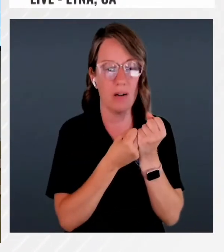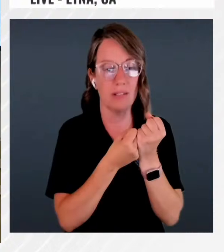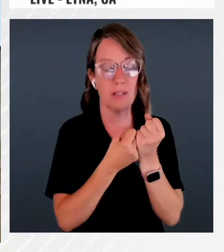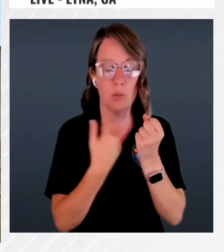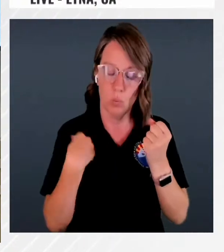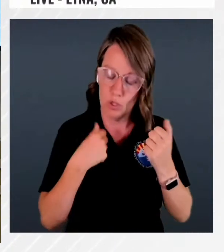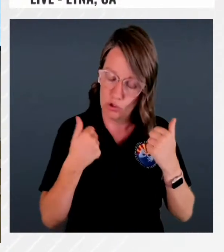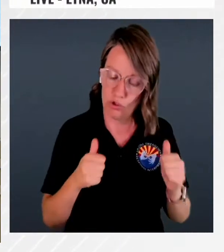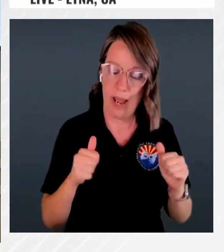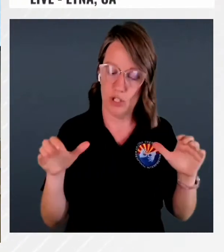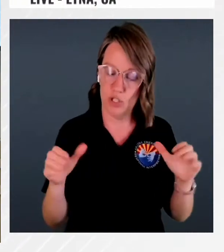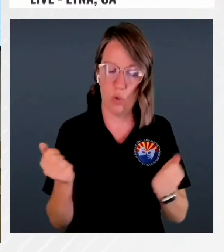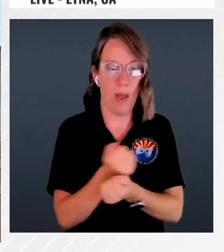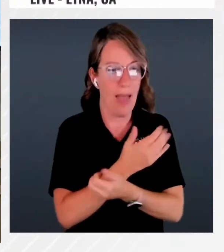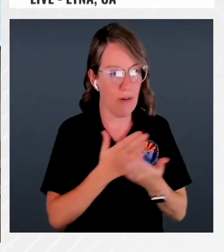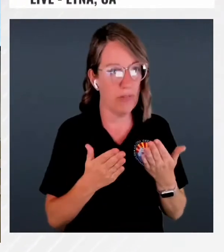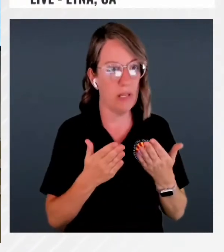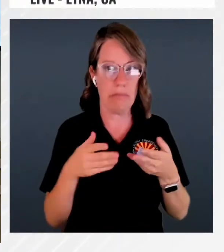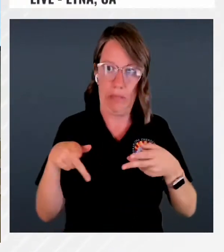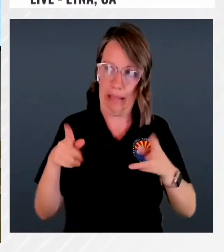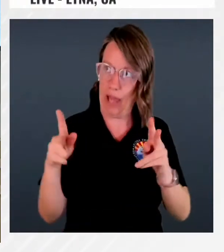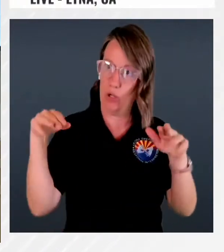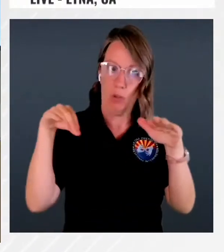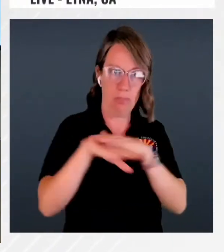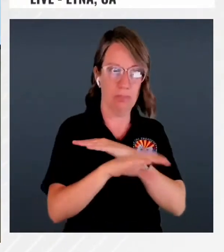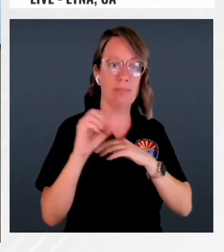to get you home safely and as quick as possible.